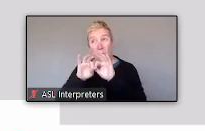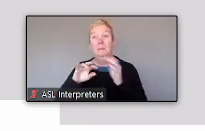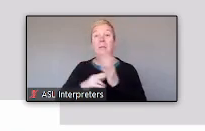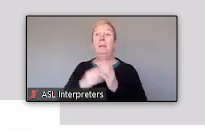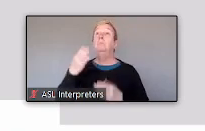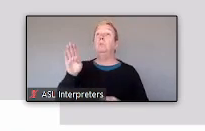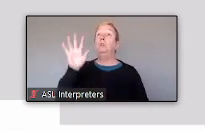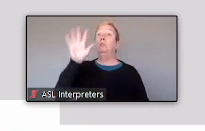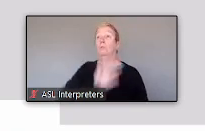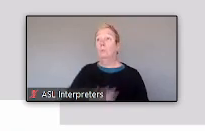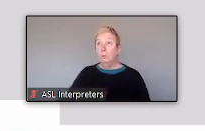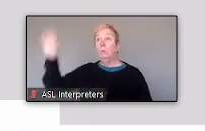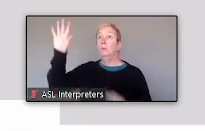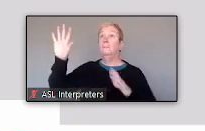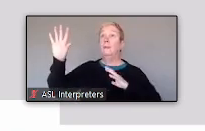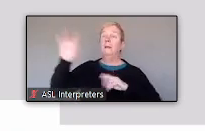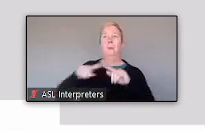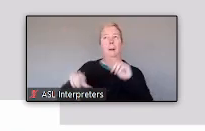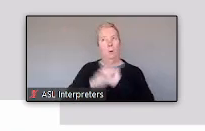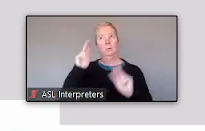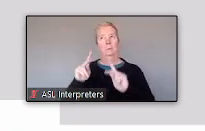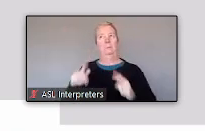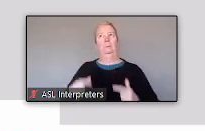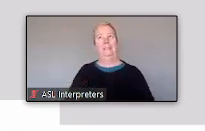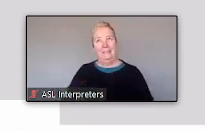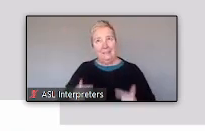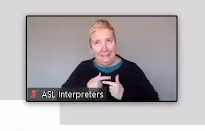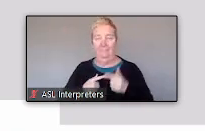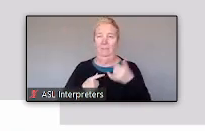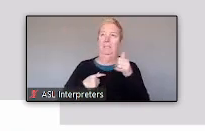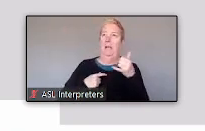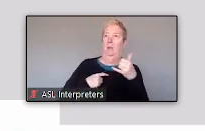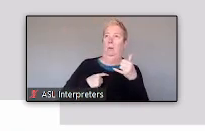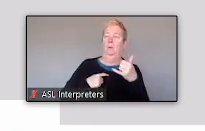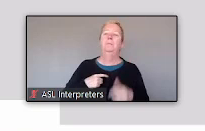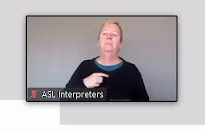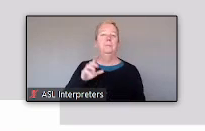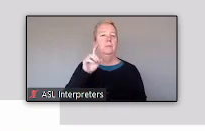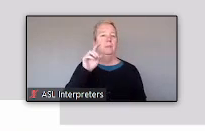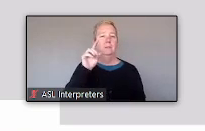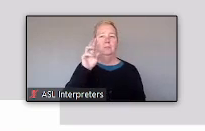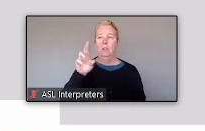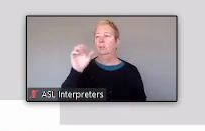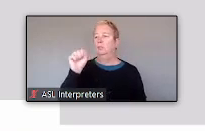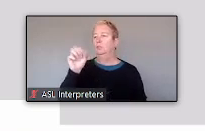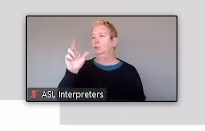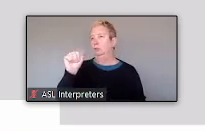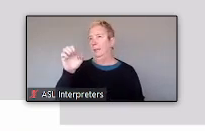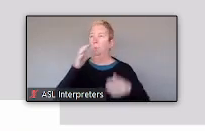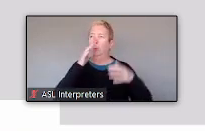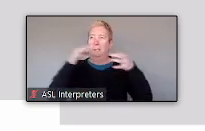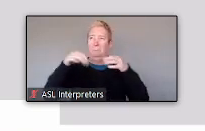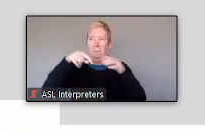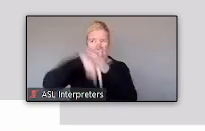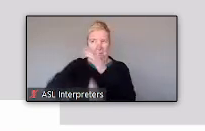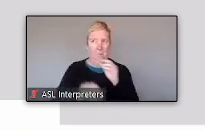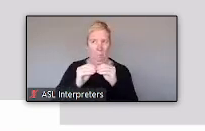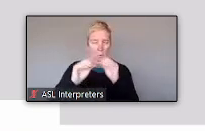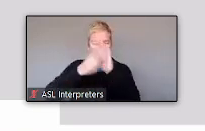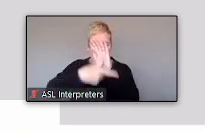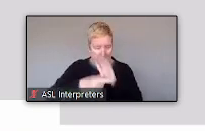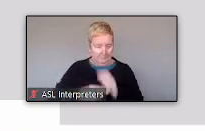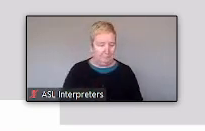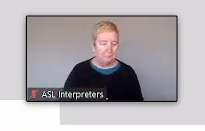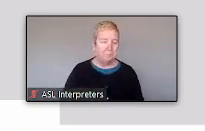understand, and I think Dr. Scrace is going to go into a little bit more later. So I wanted to